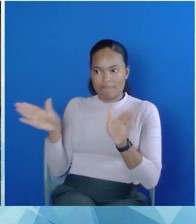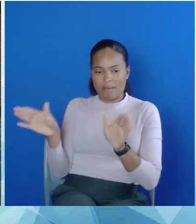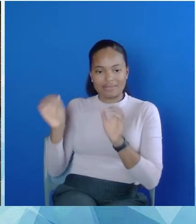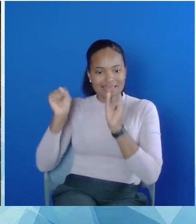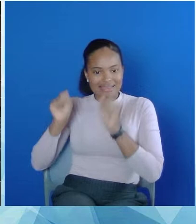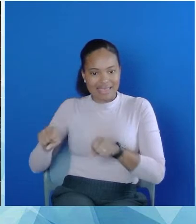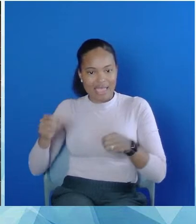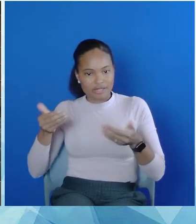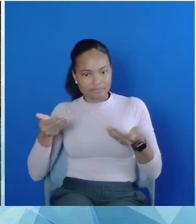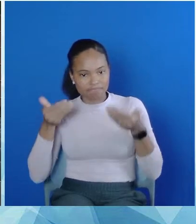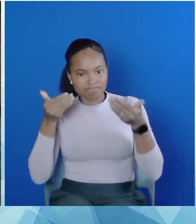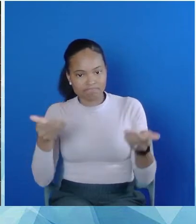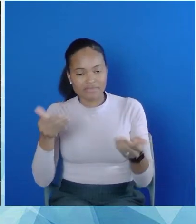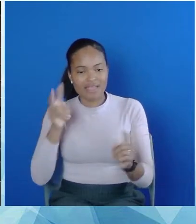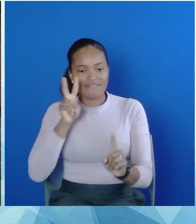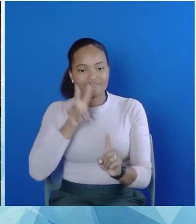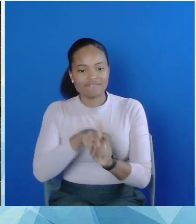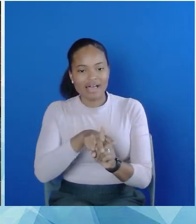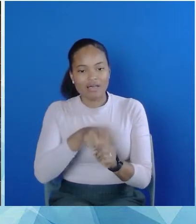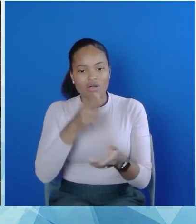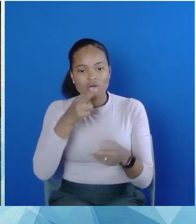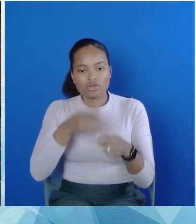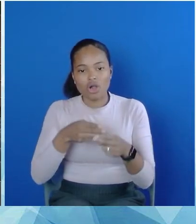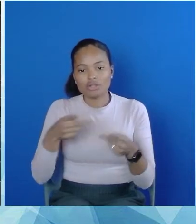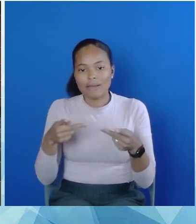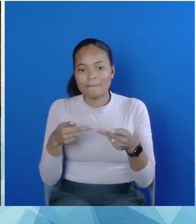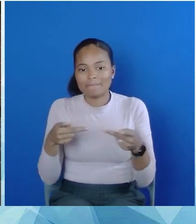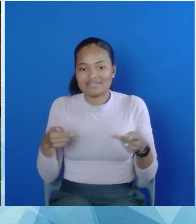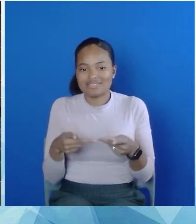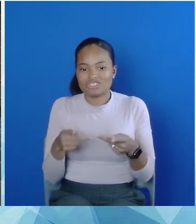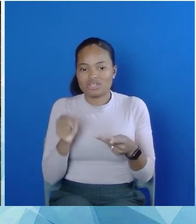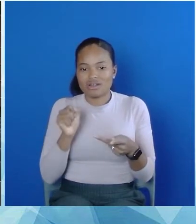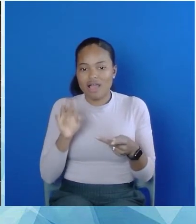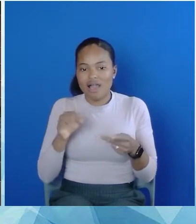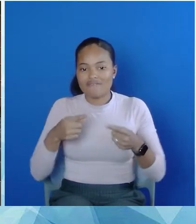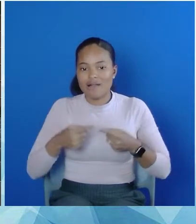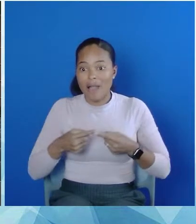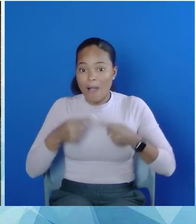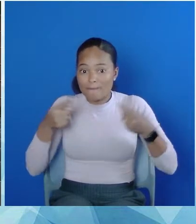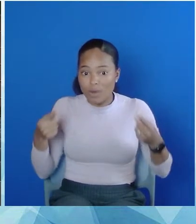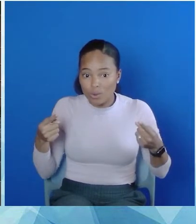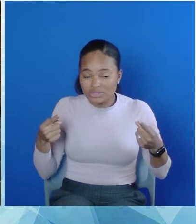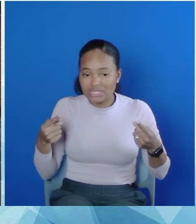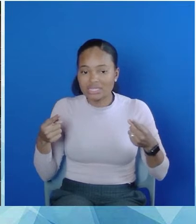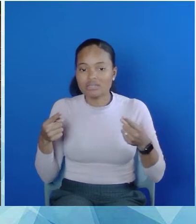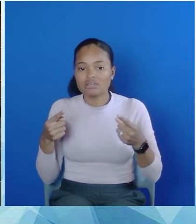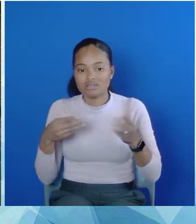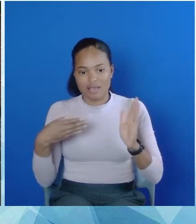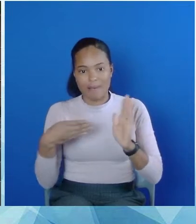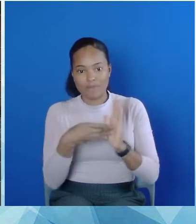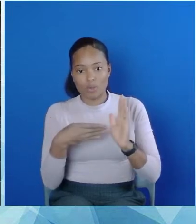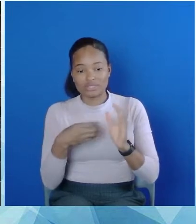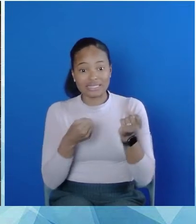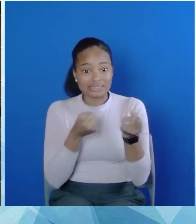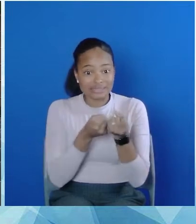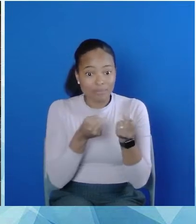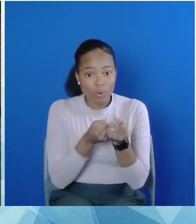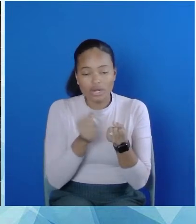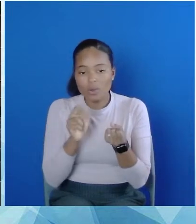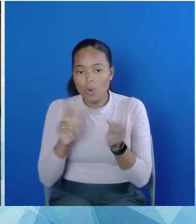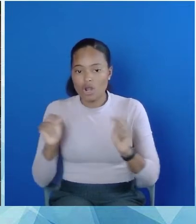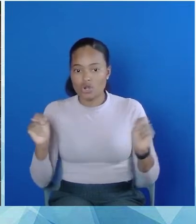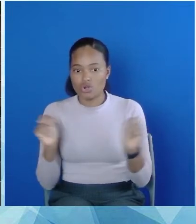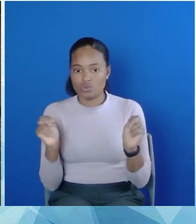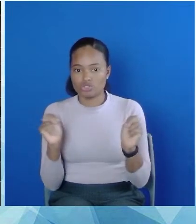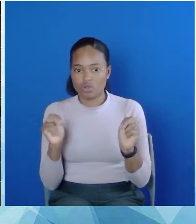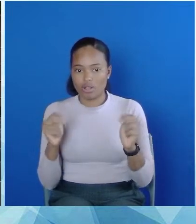and file what's called a position of opposing, supporting, or neutral on any particular bill. And you